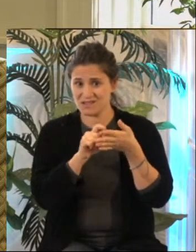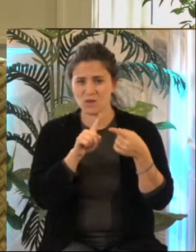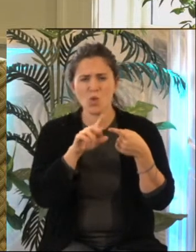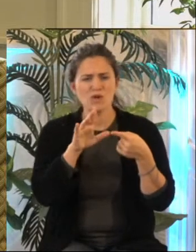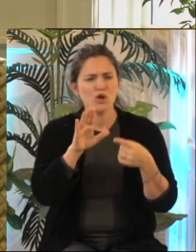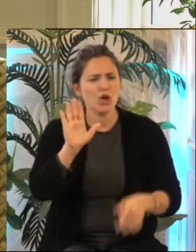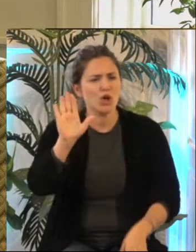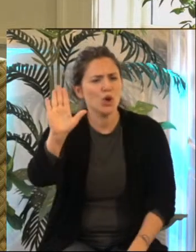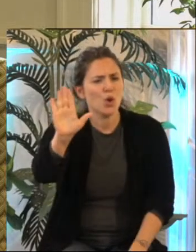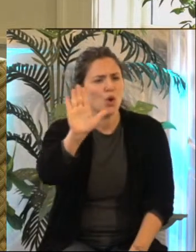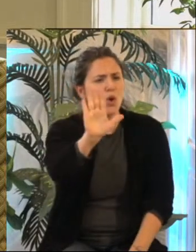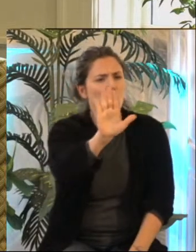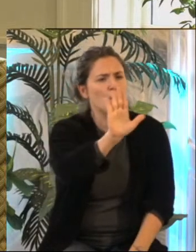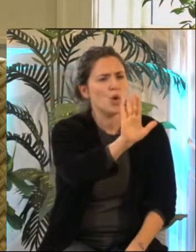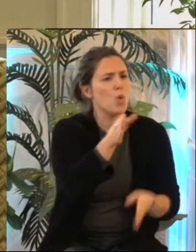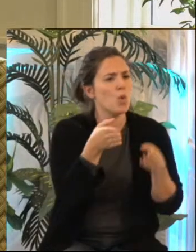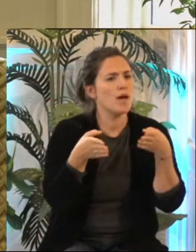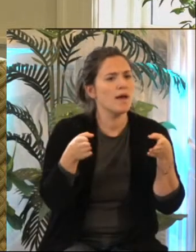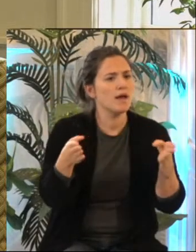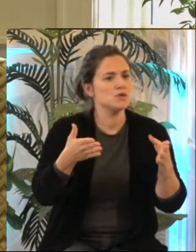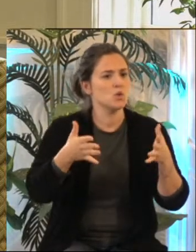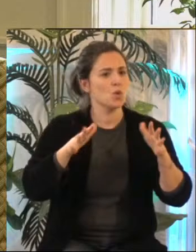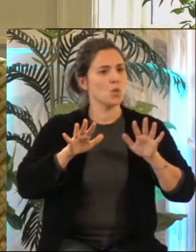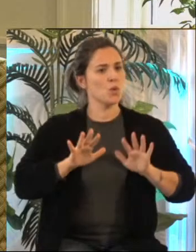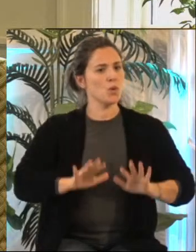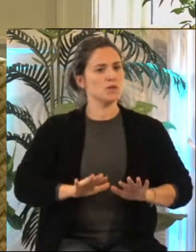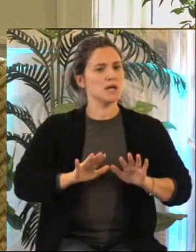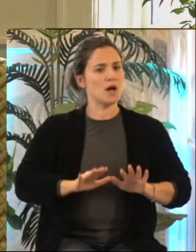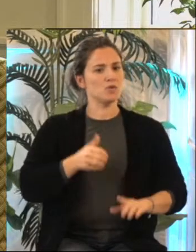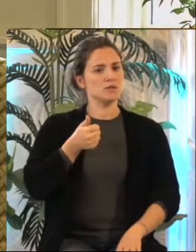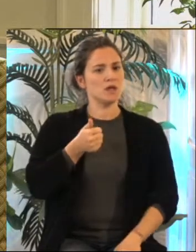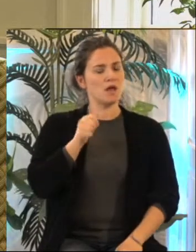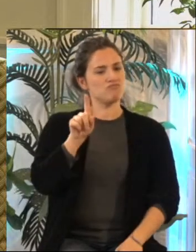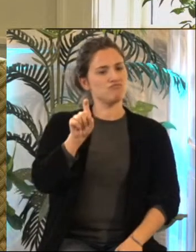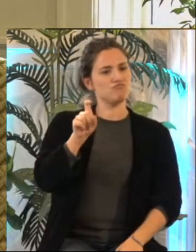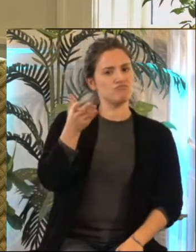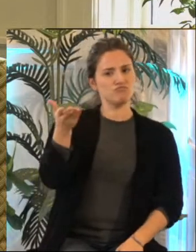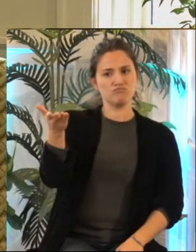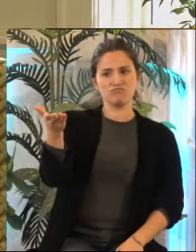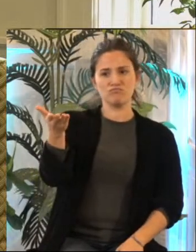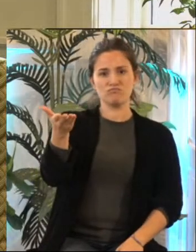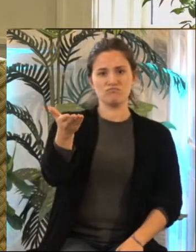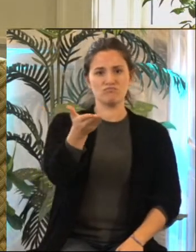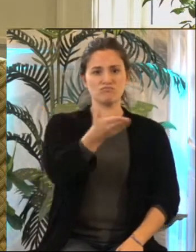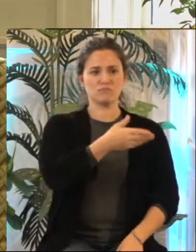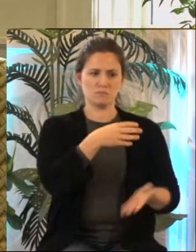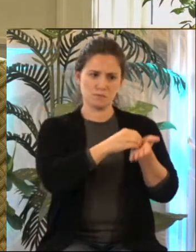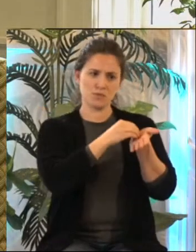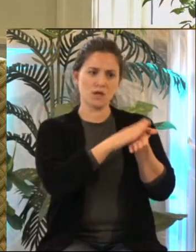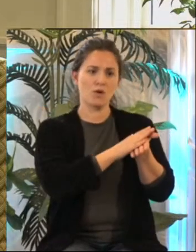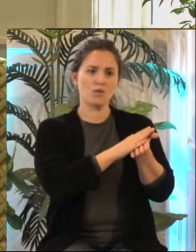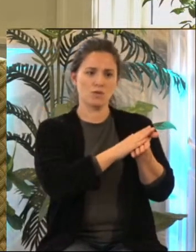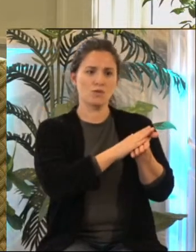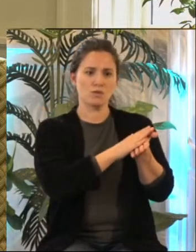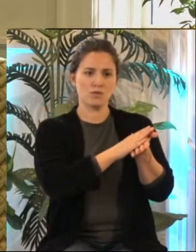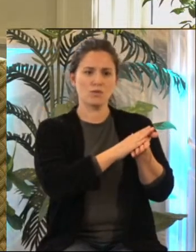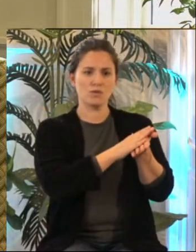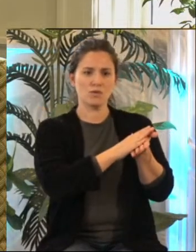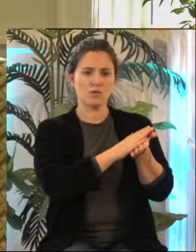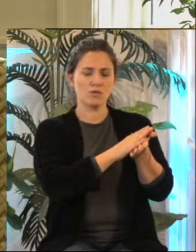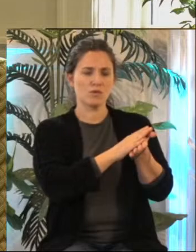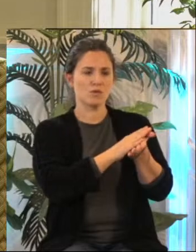of the cooling practices that you're doing or can do or that you know or that you want to learn to help you so that you